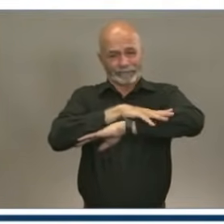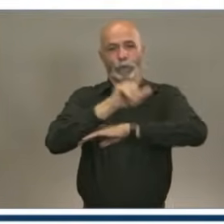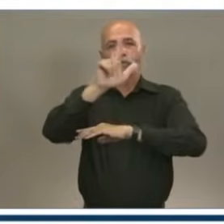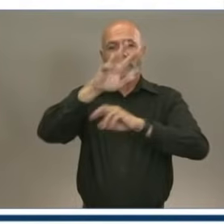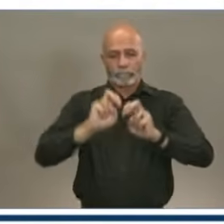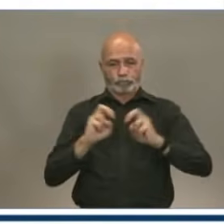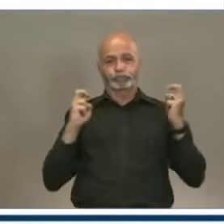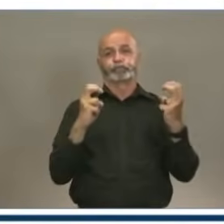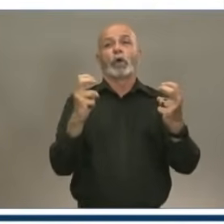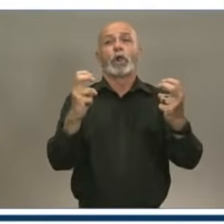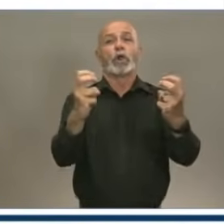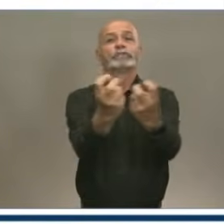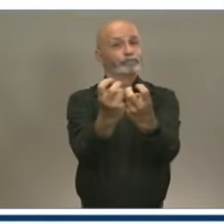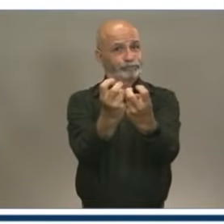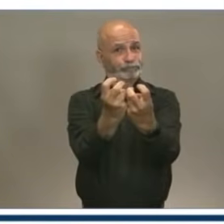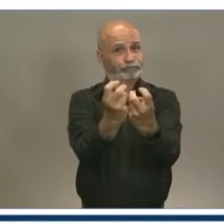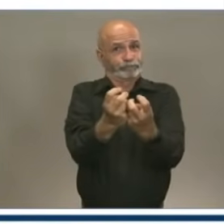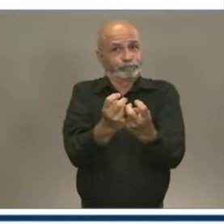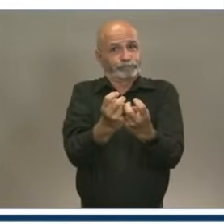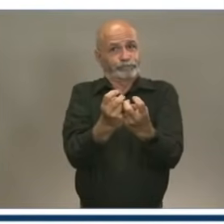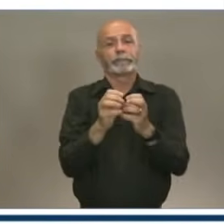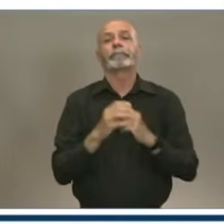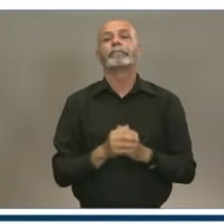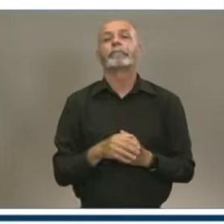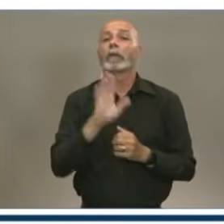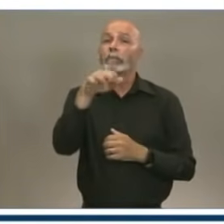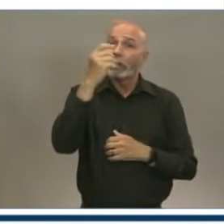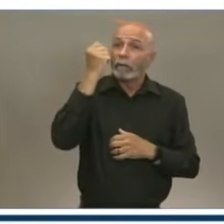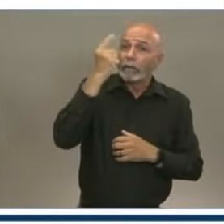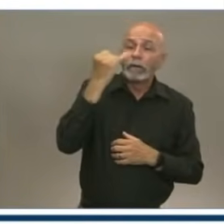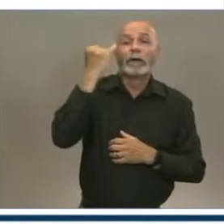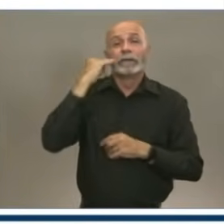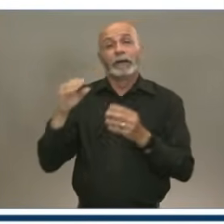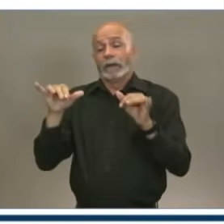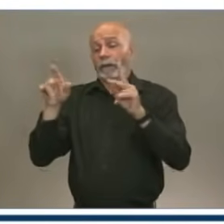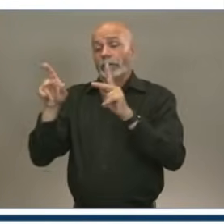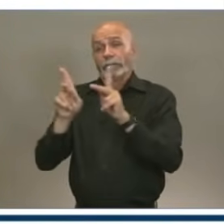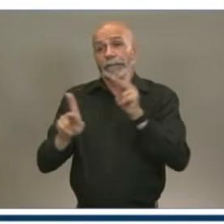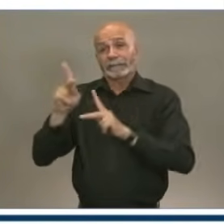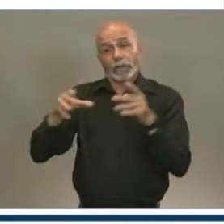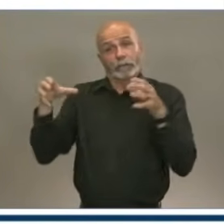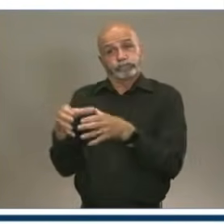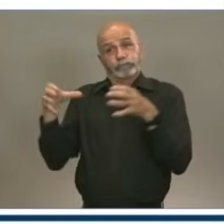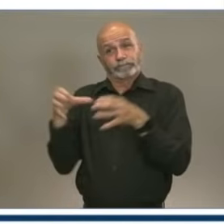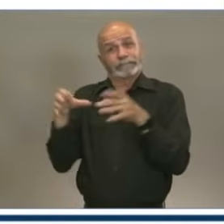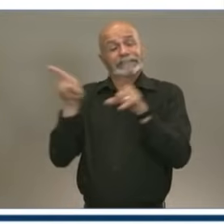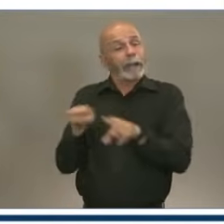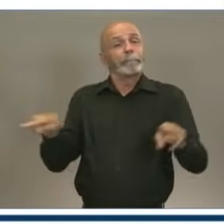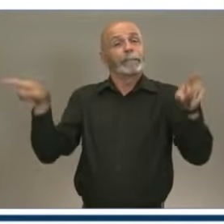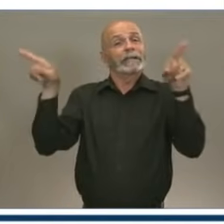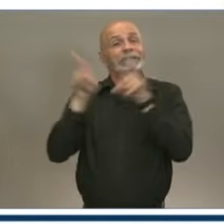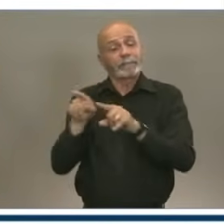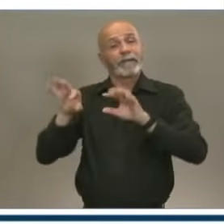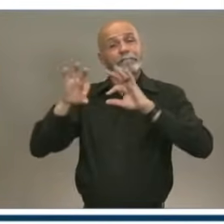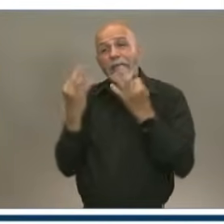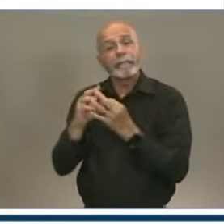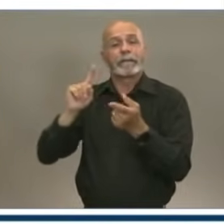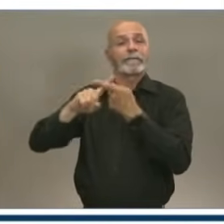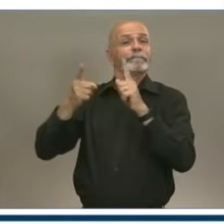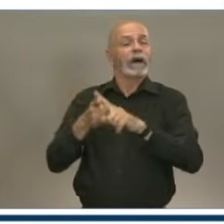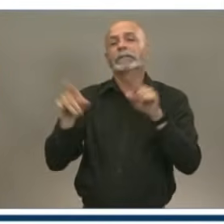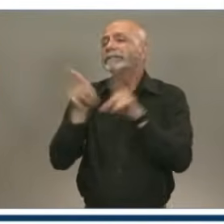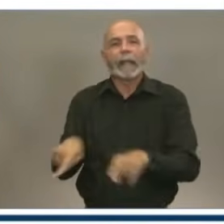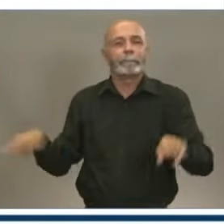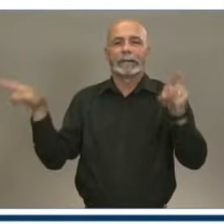the public, this needs to be people, as you get together with others, it should be from people within your household or your already established close